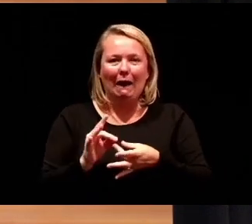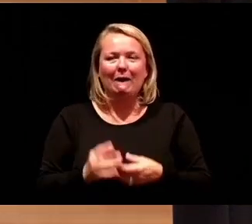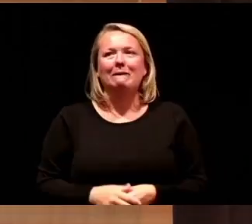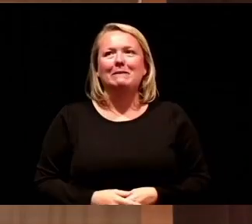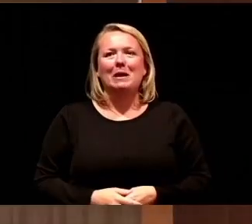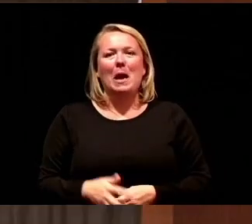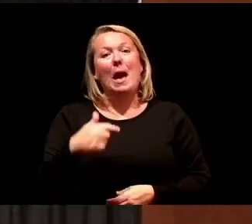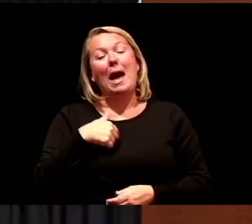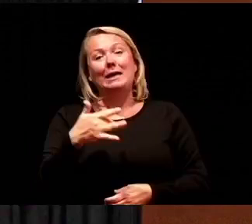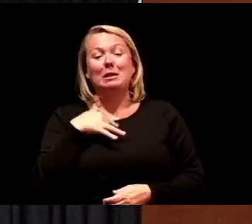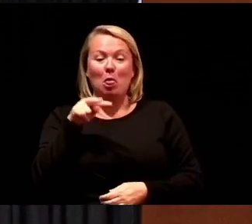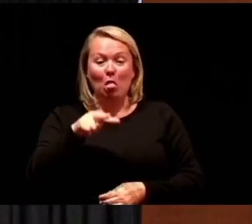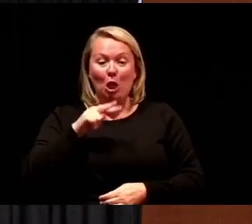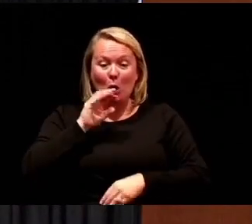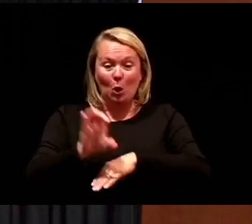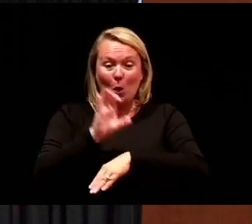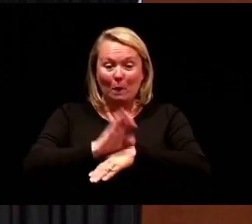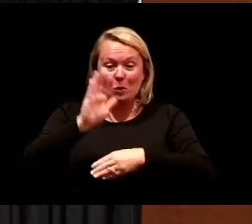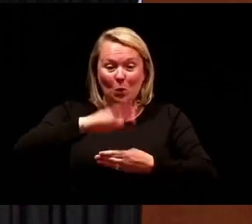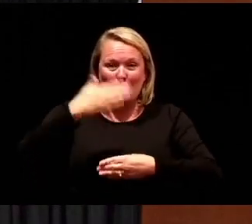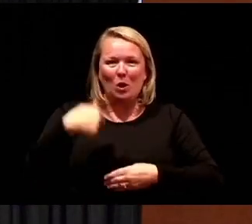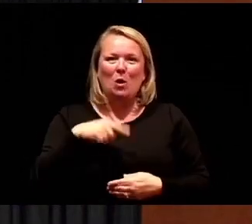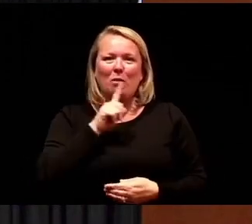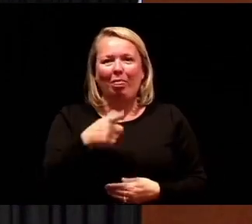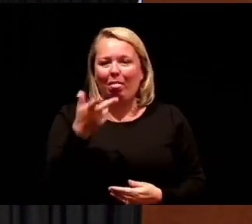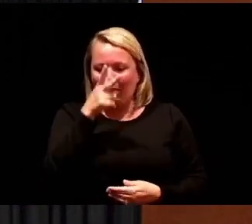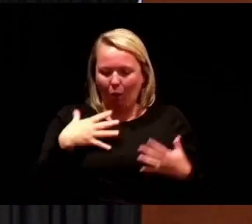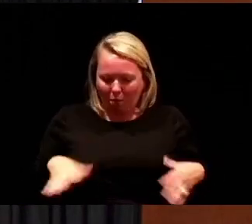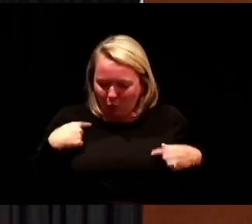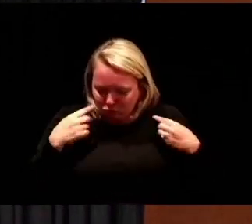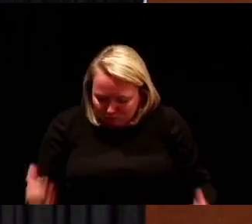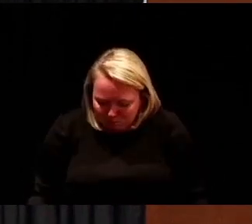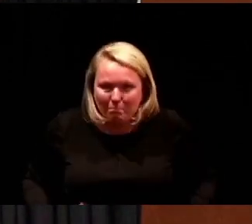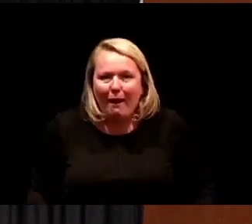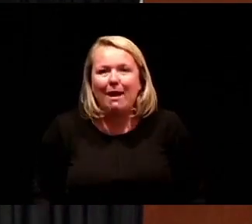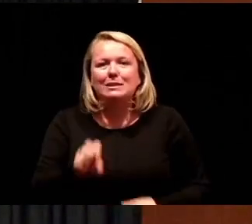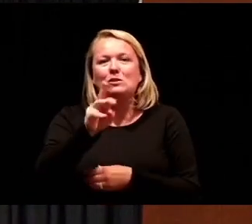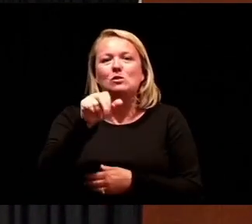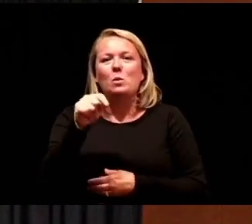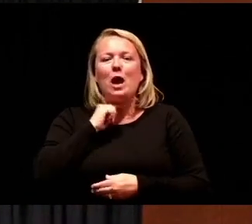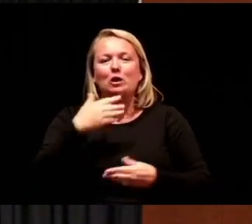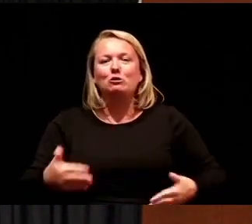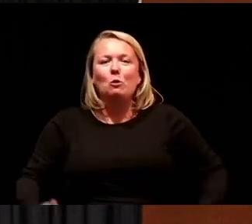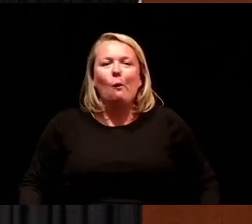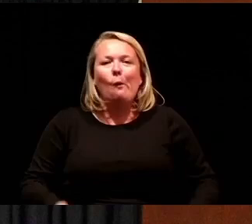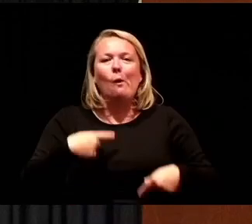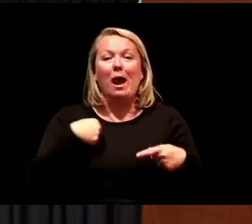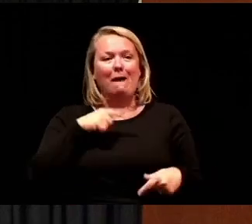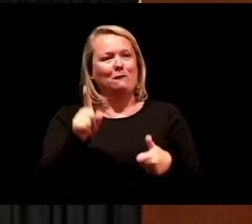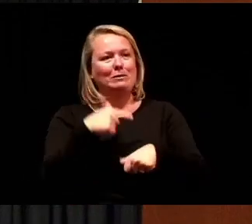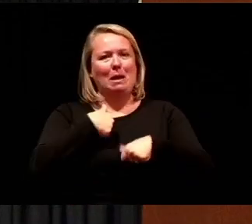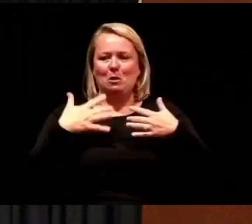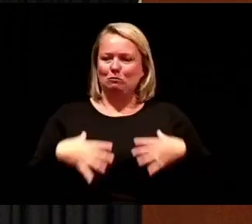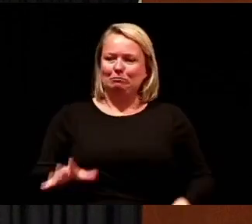Okay, thanks. All right, thank you, Steve. Everybody awake out